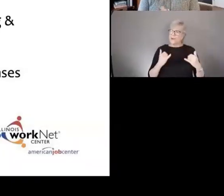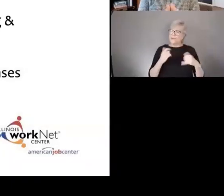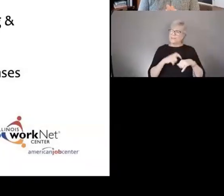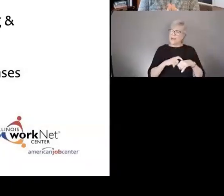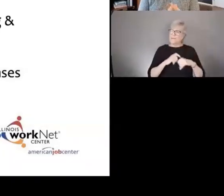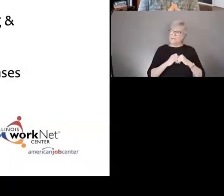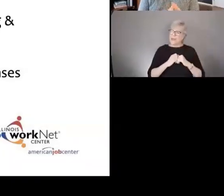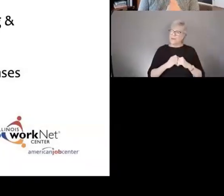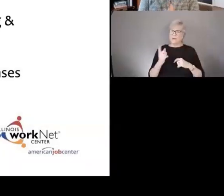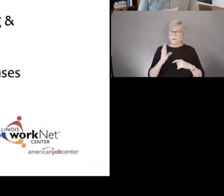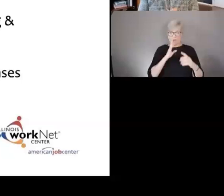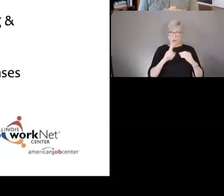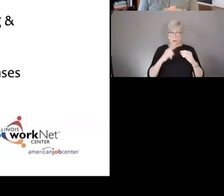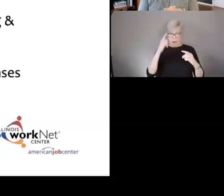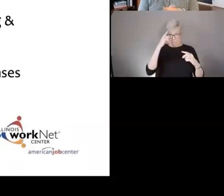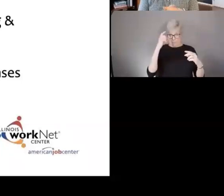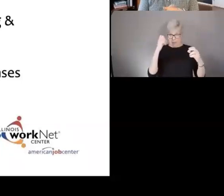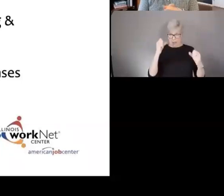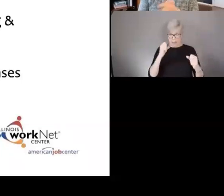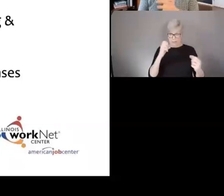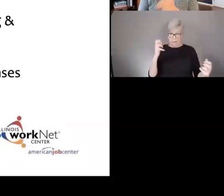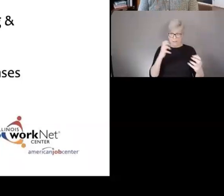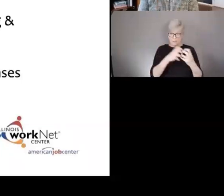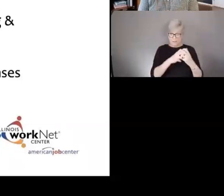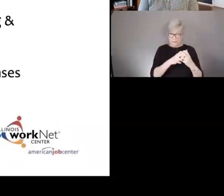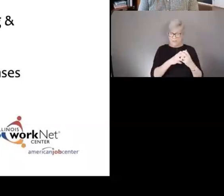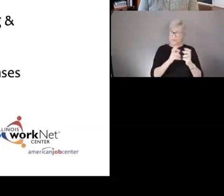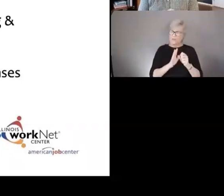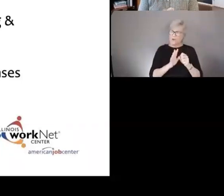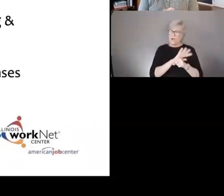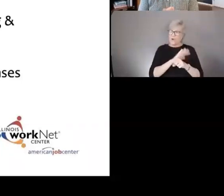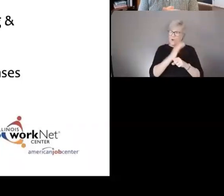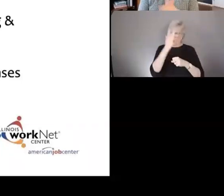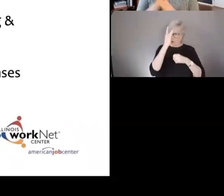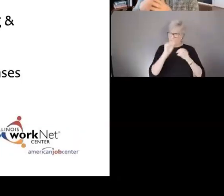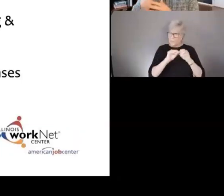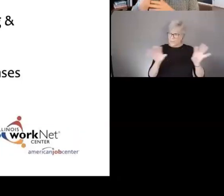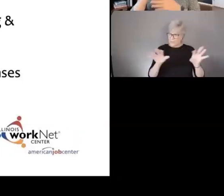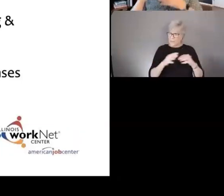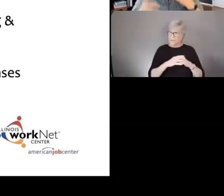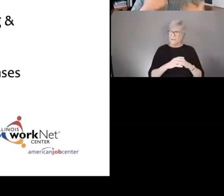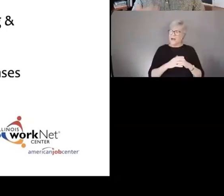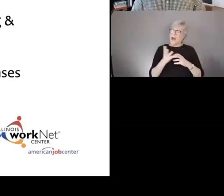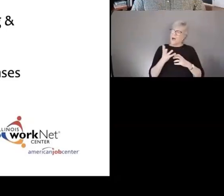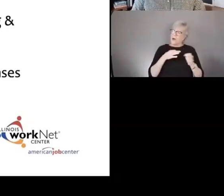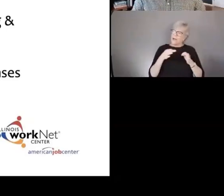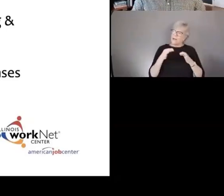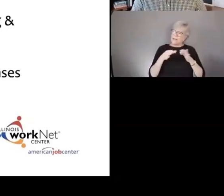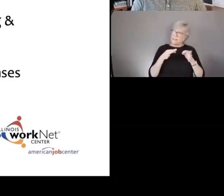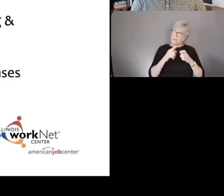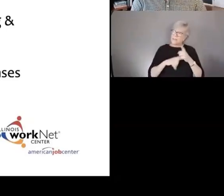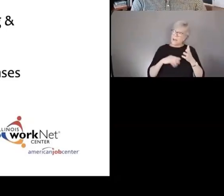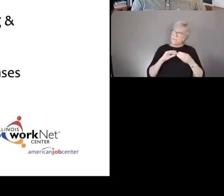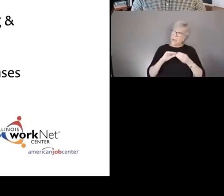bit about mental health specific to the COVID pandemic. I want to provide some updates to you on just numbers that have been coming